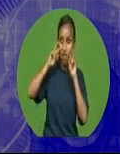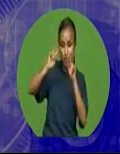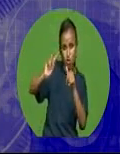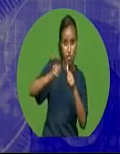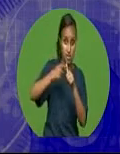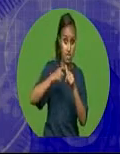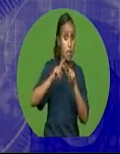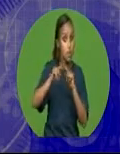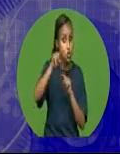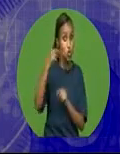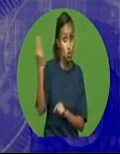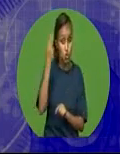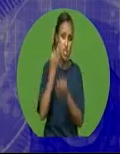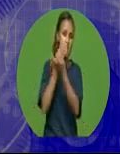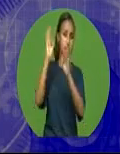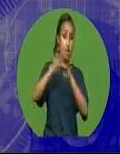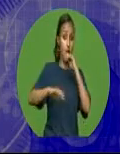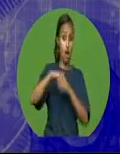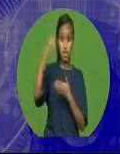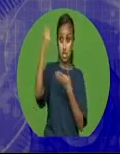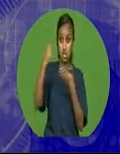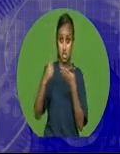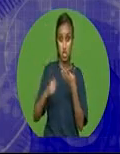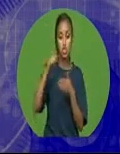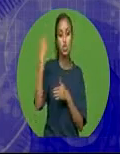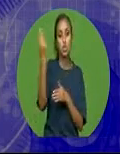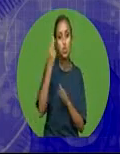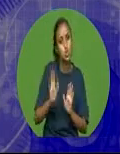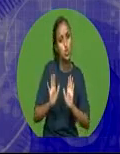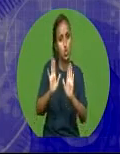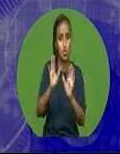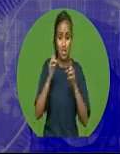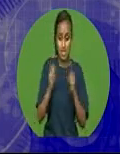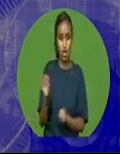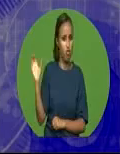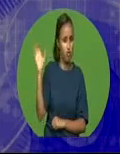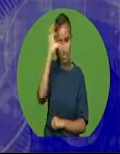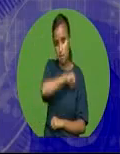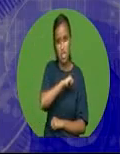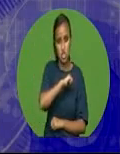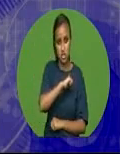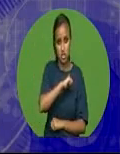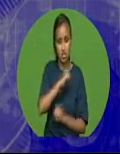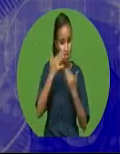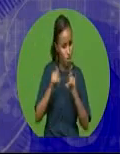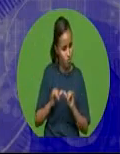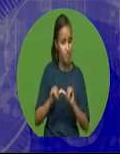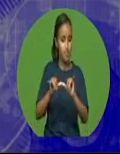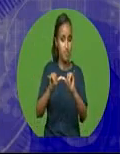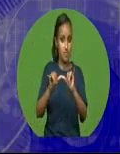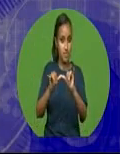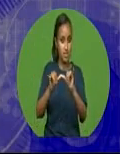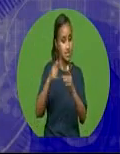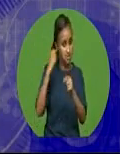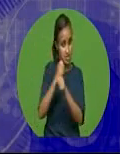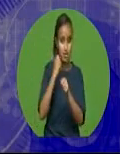principal views first, but if you are using freehand sketching, use your skill of estimation.